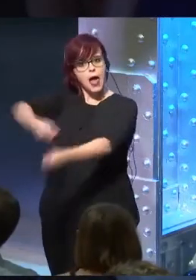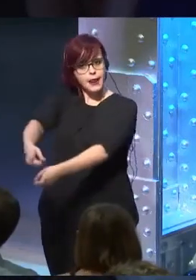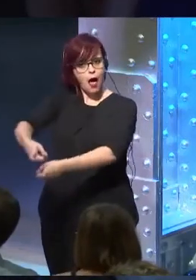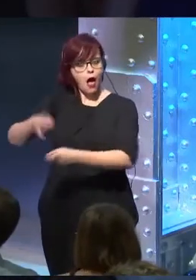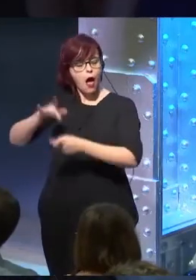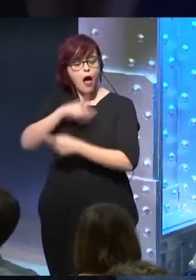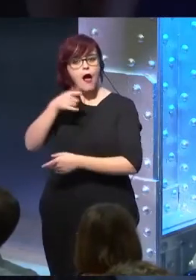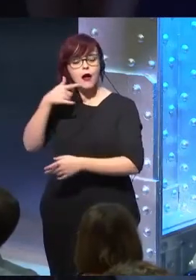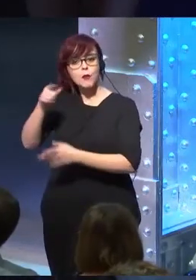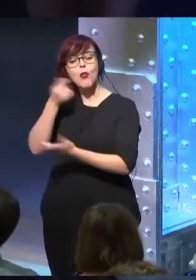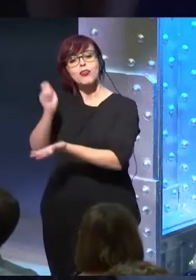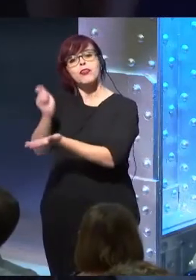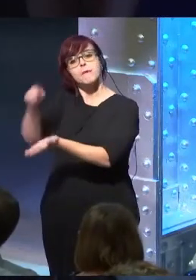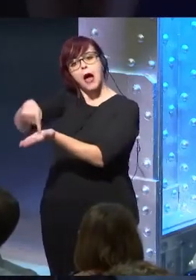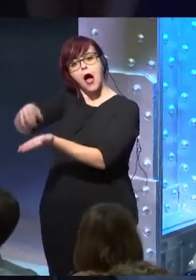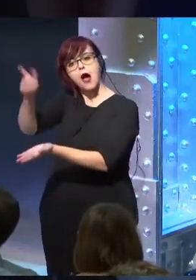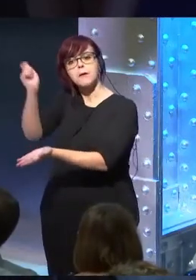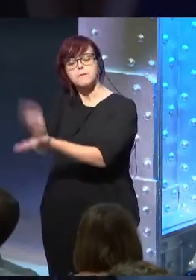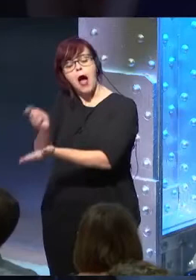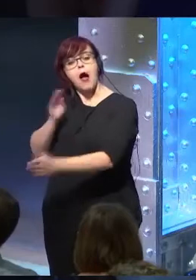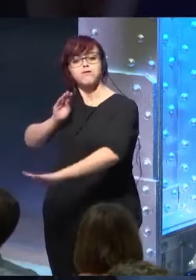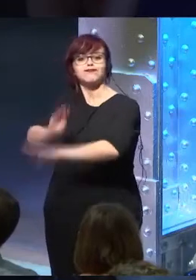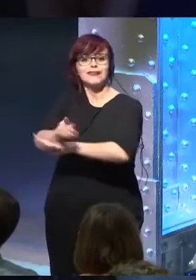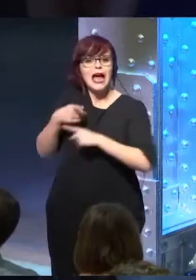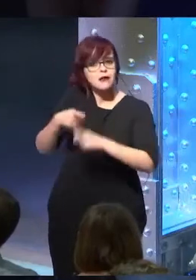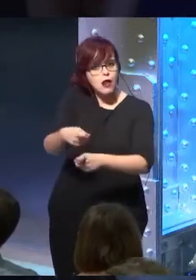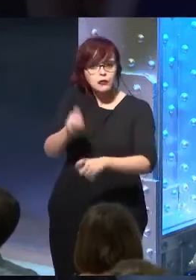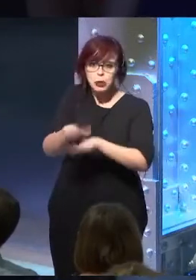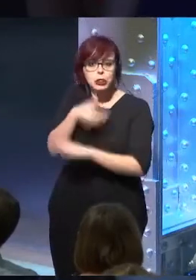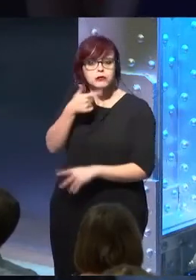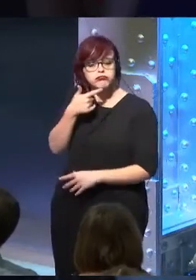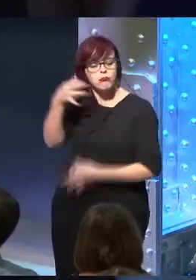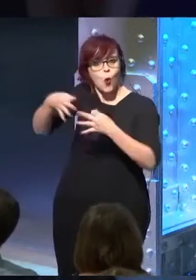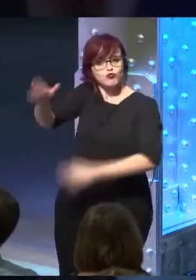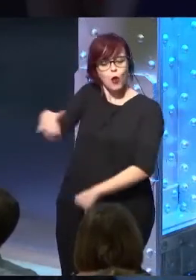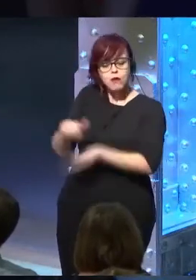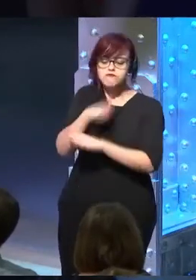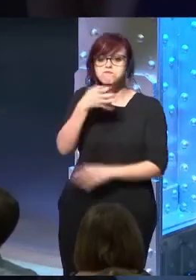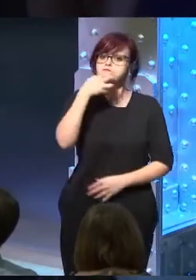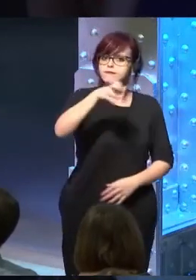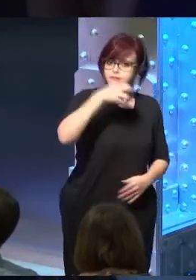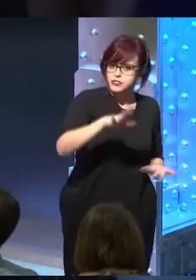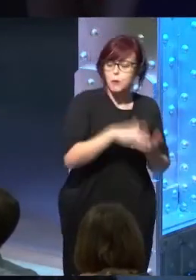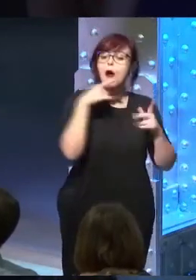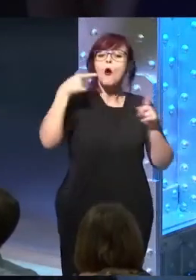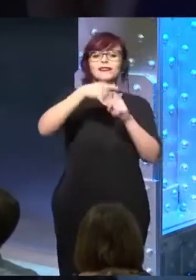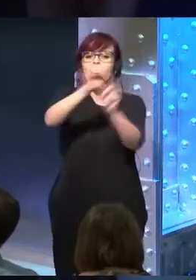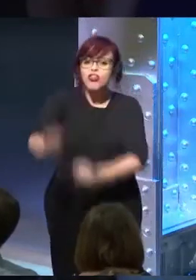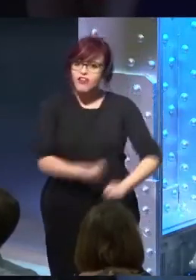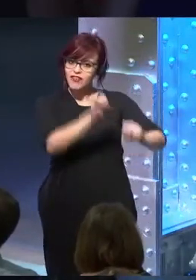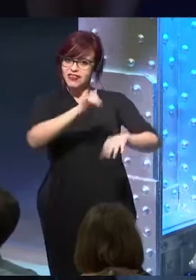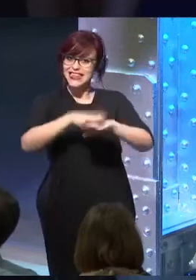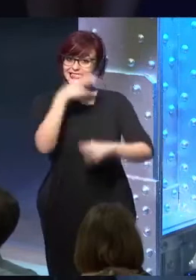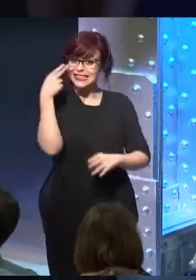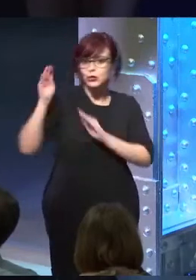in extreme circumstances, publicly defend their own interests. They